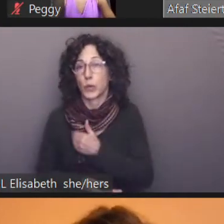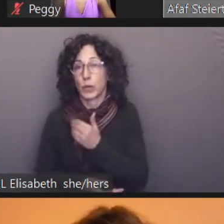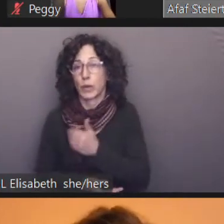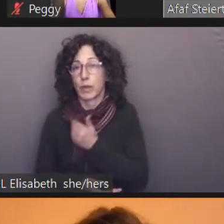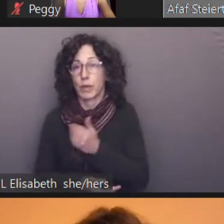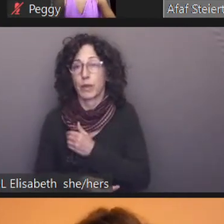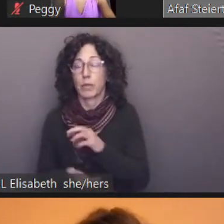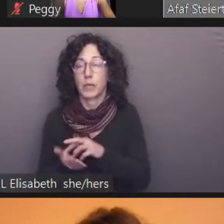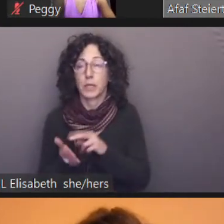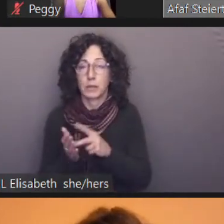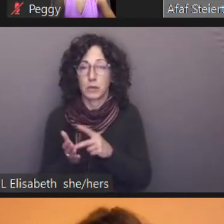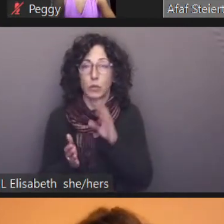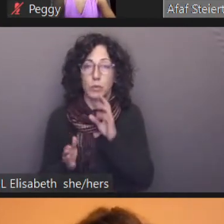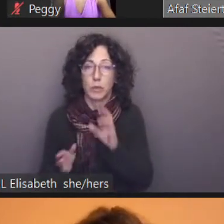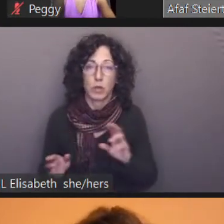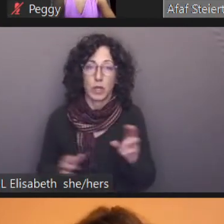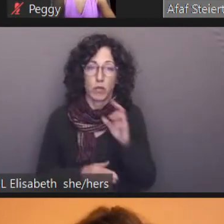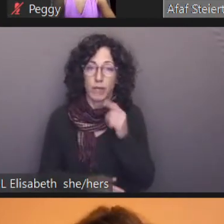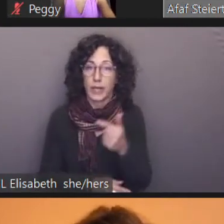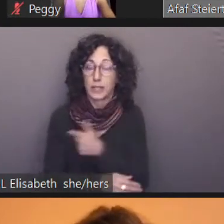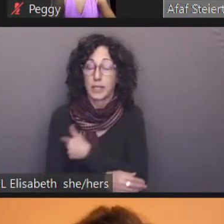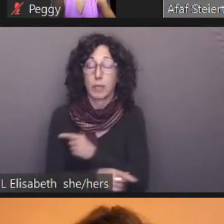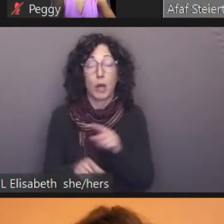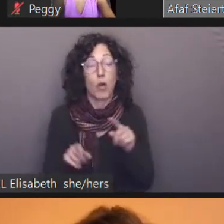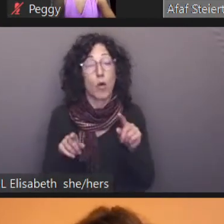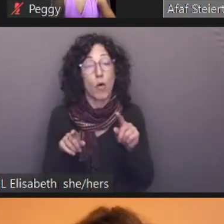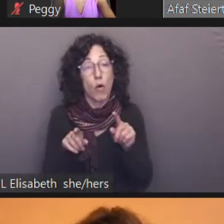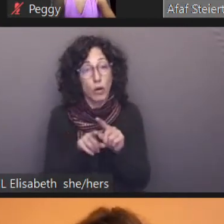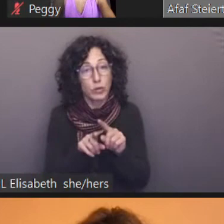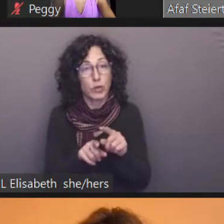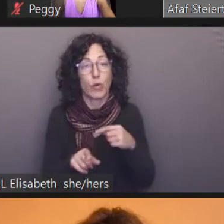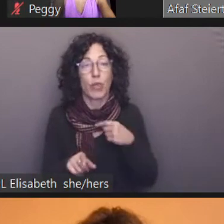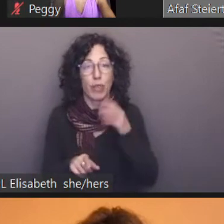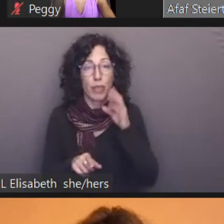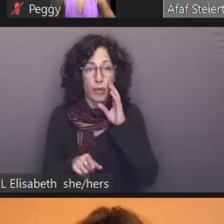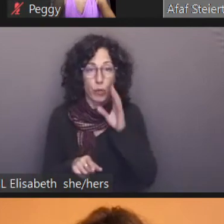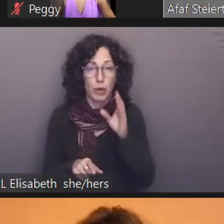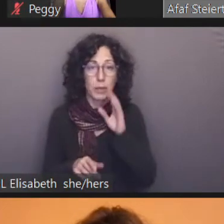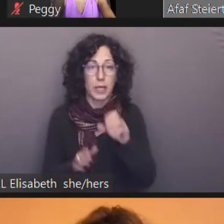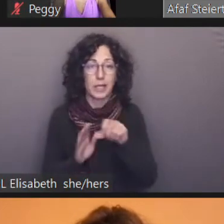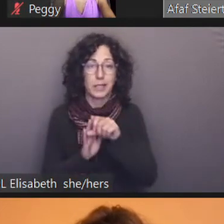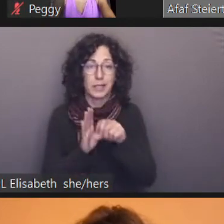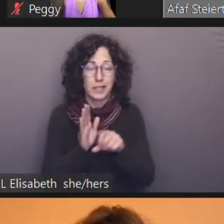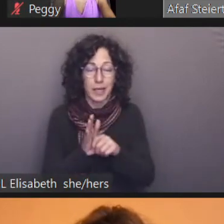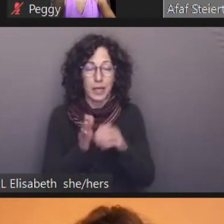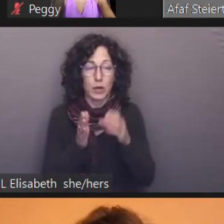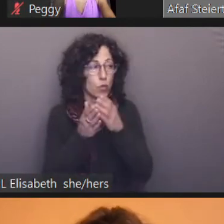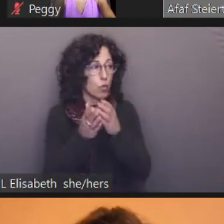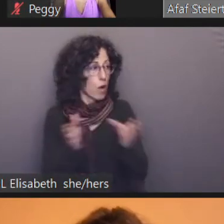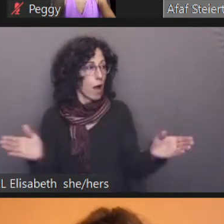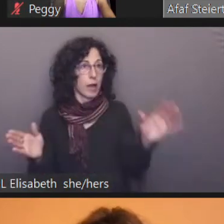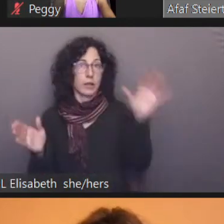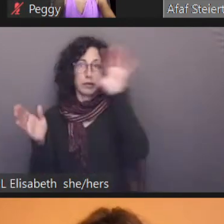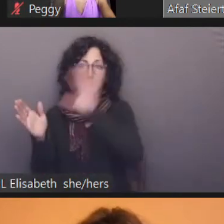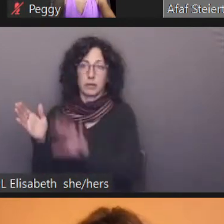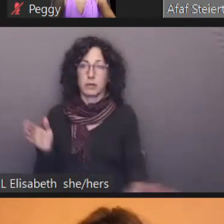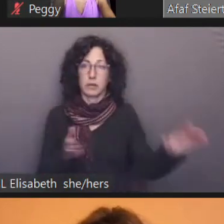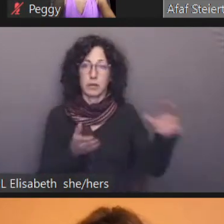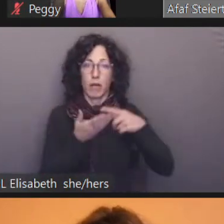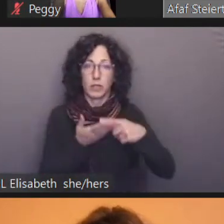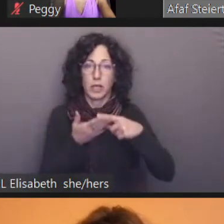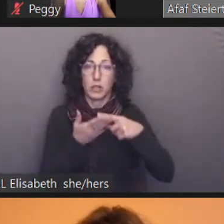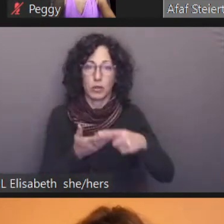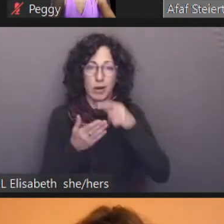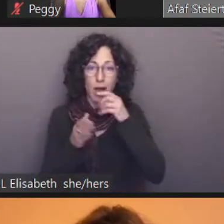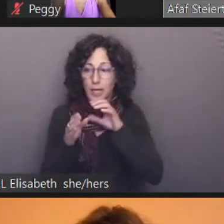would be necessary. We also believe that this will be a statewide conversation and decision, not at the level of individual